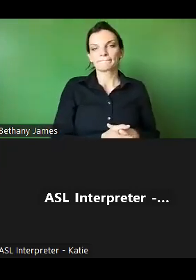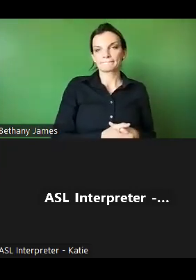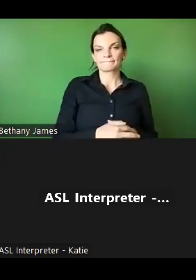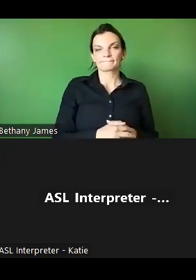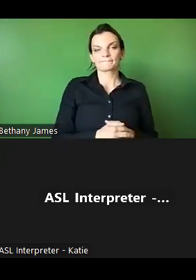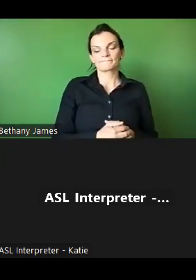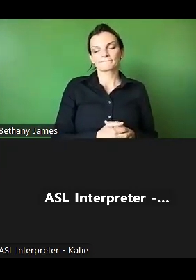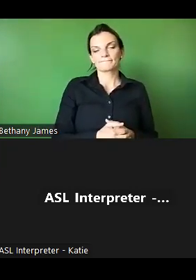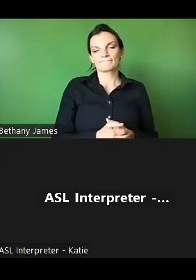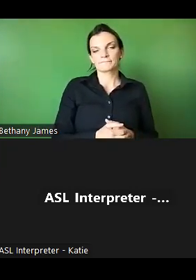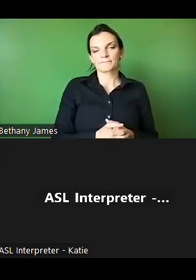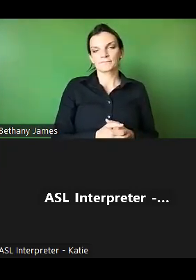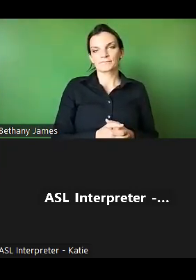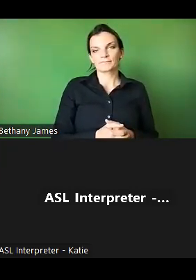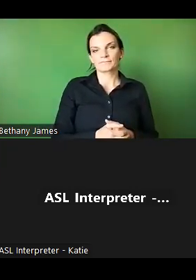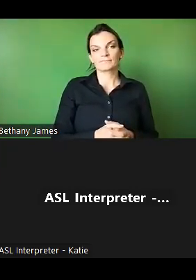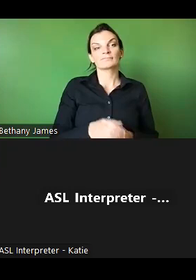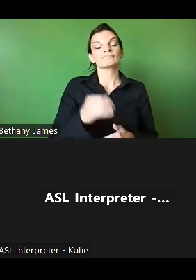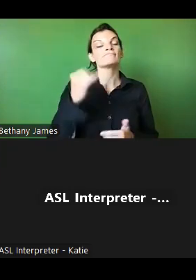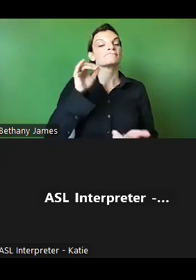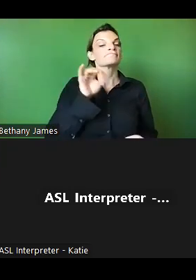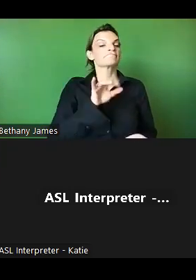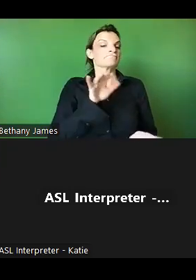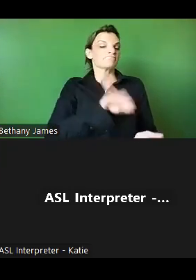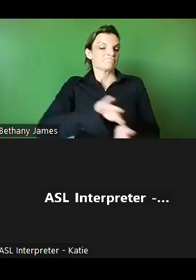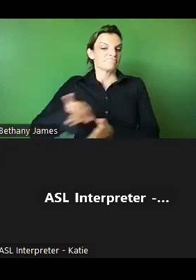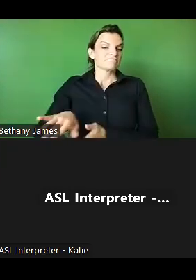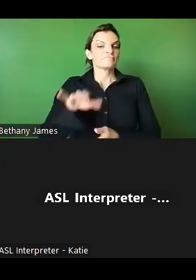over-identifying with a diagnosis,